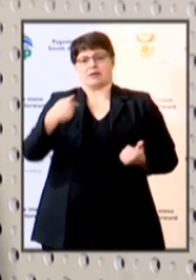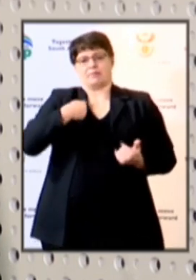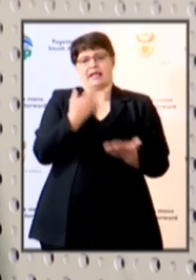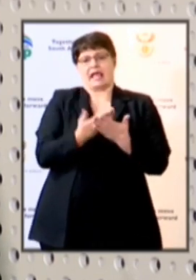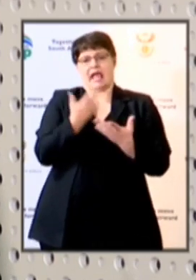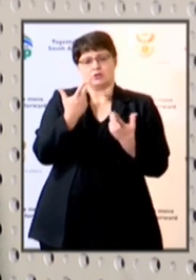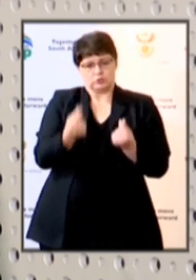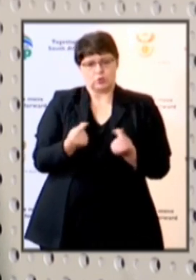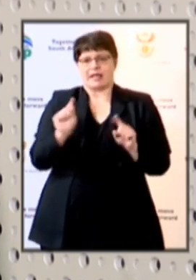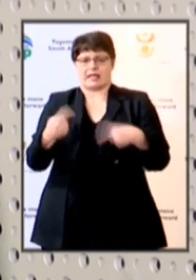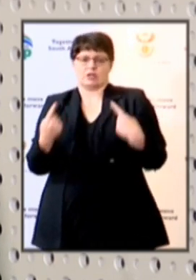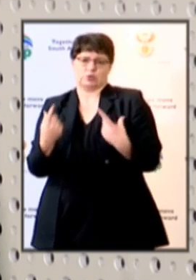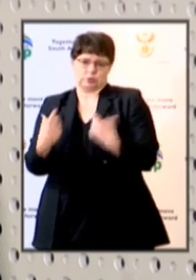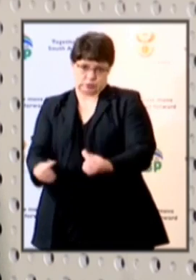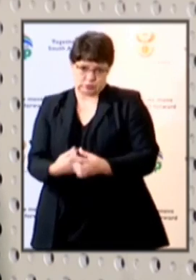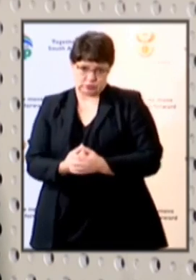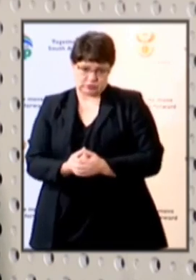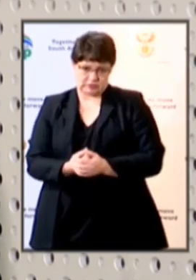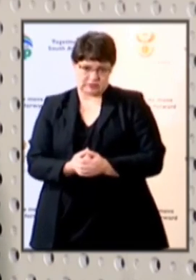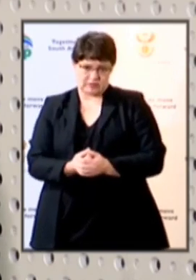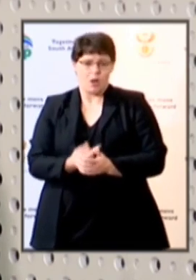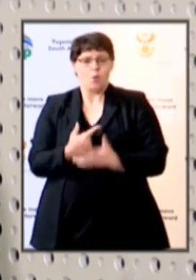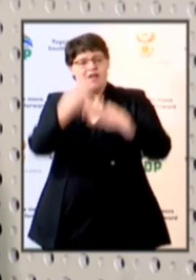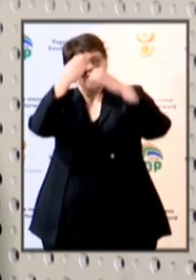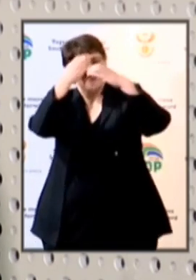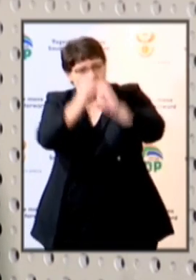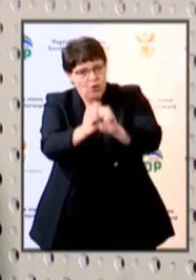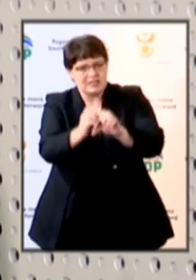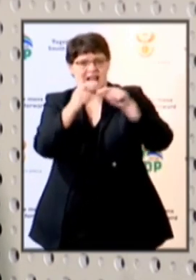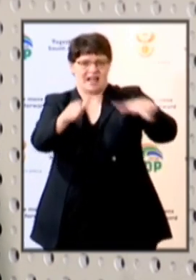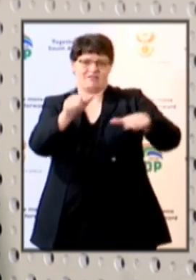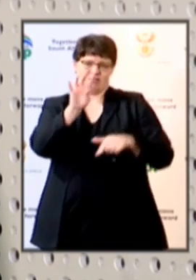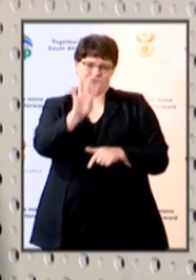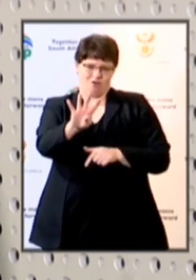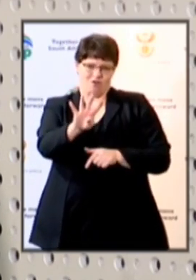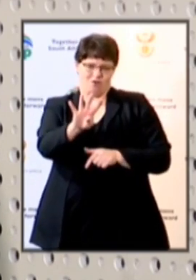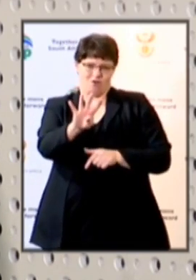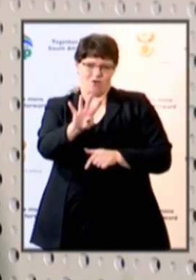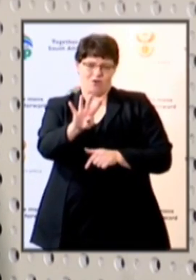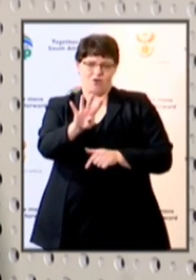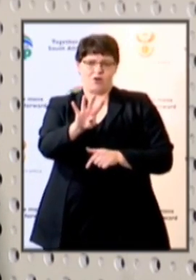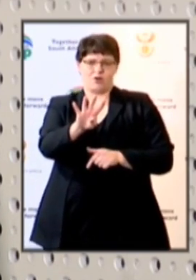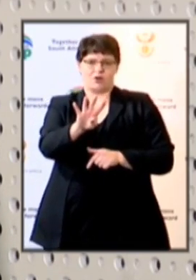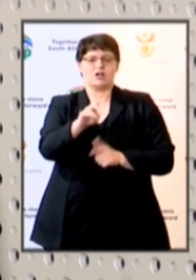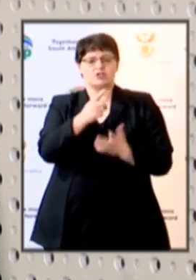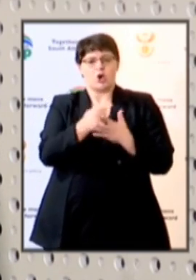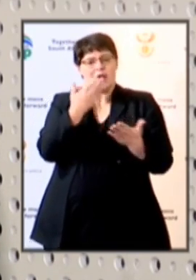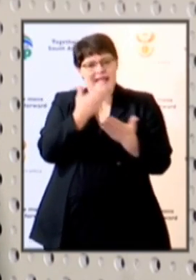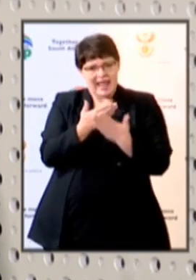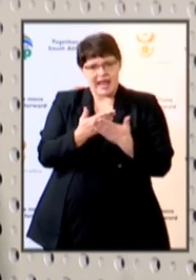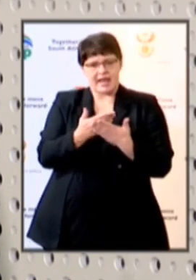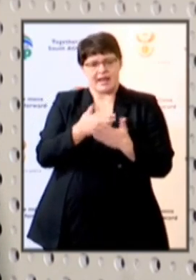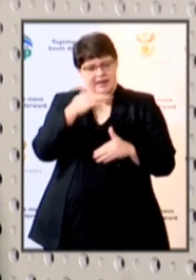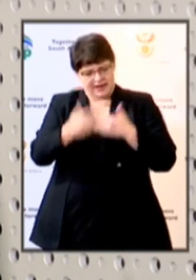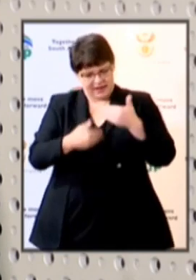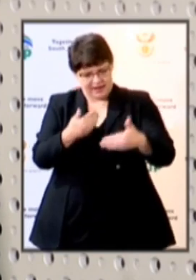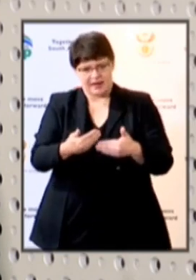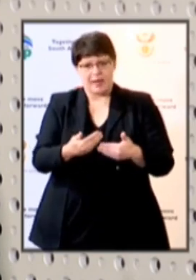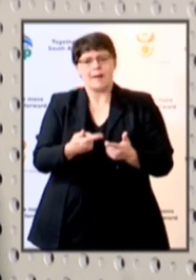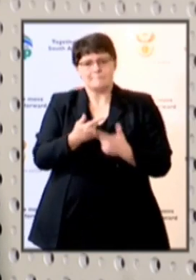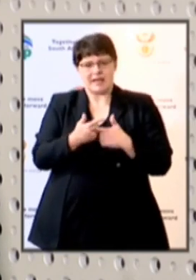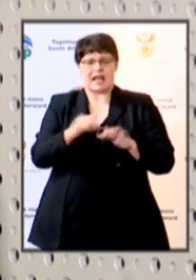in the next period is particularly around level four to enable us to move swiftly with as